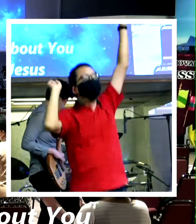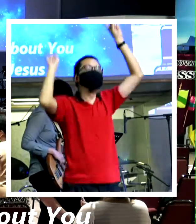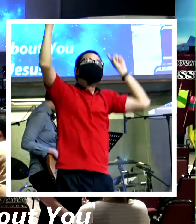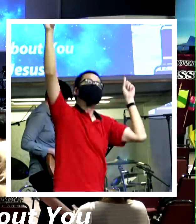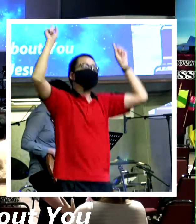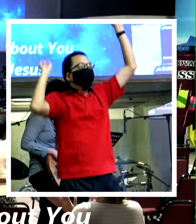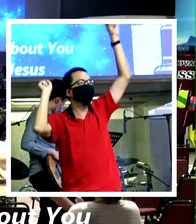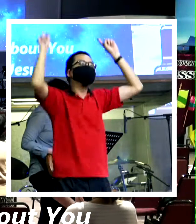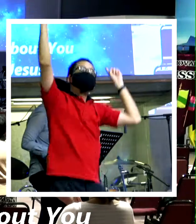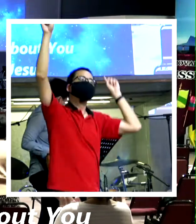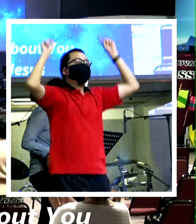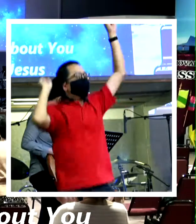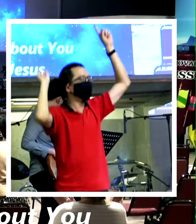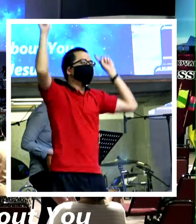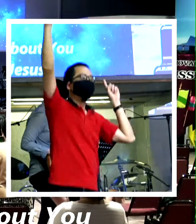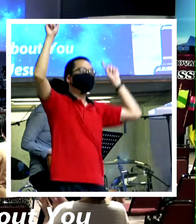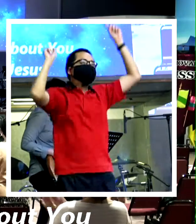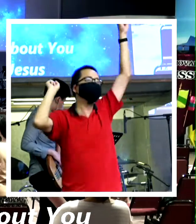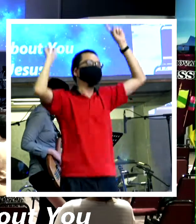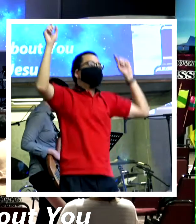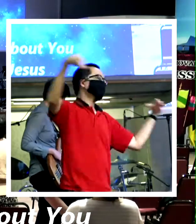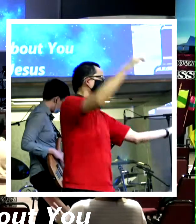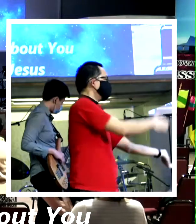It's all about you.